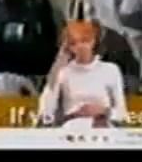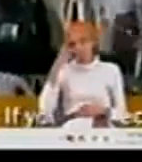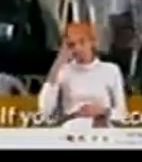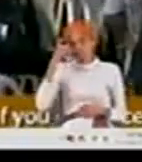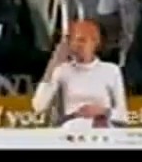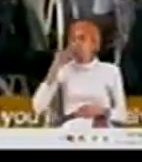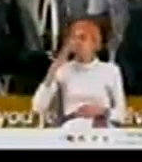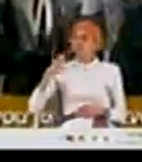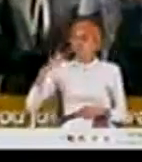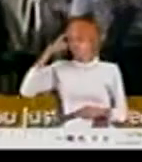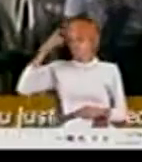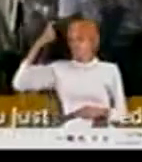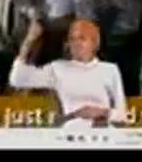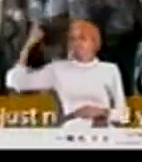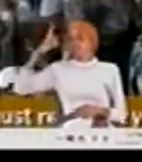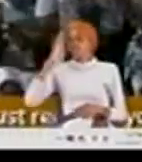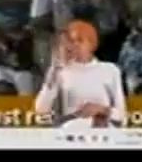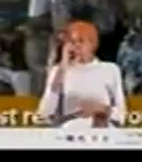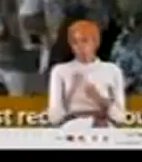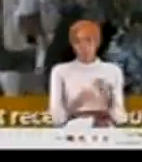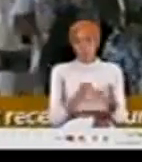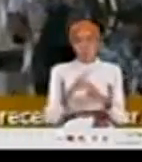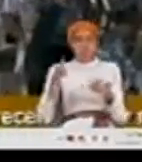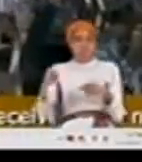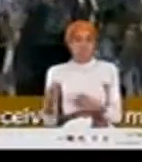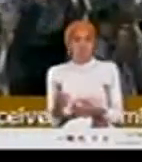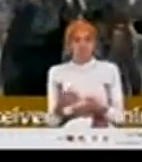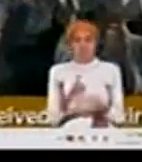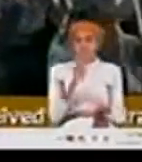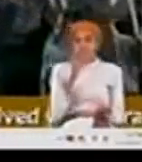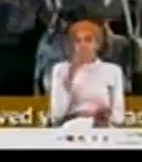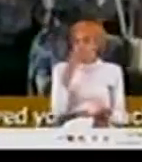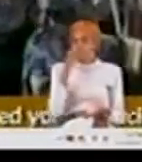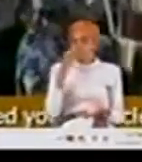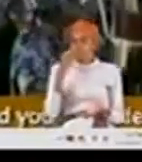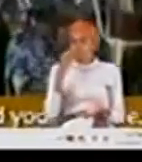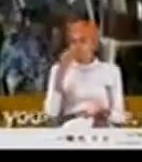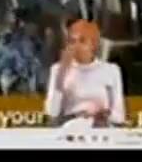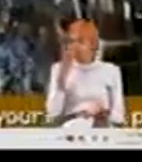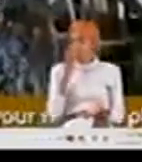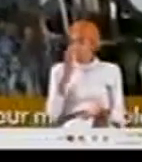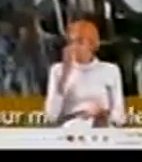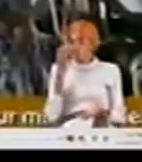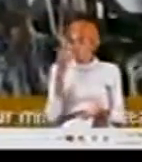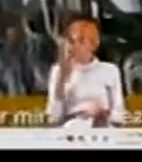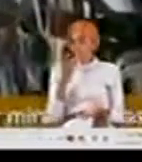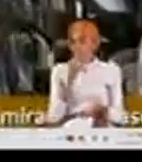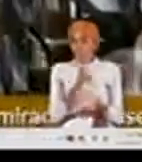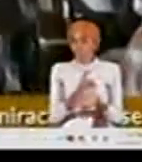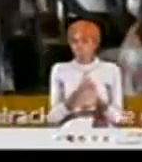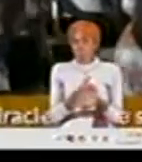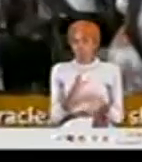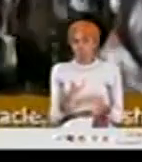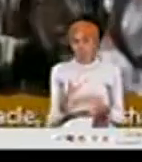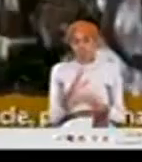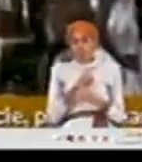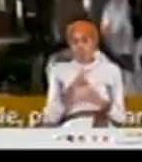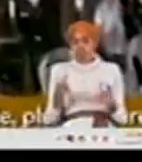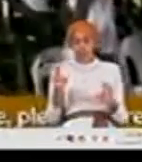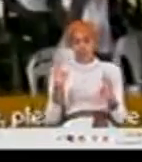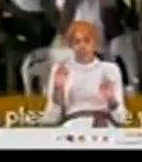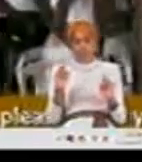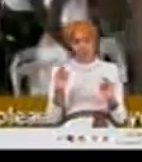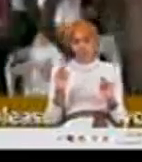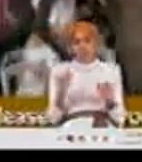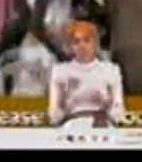native doctors all to no avail after the dream whenever the nightmare comes like that she begins to